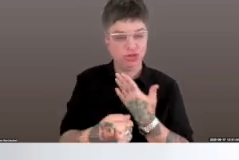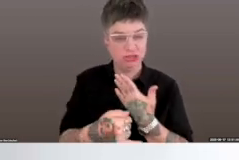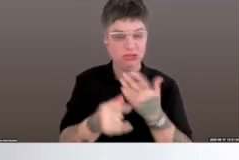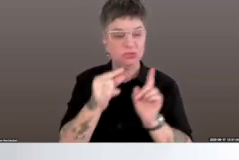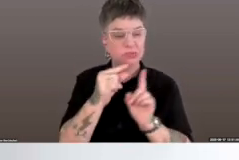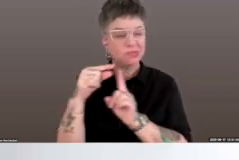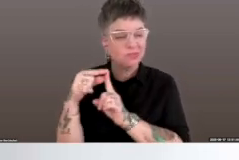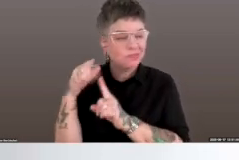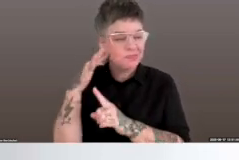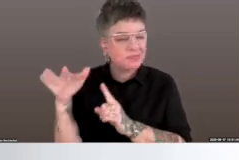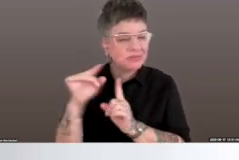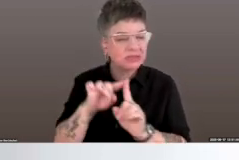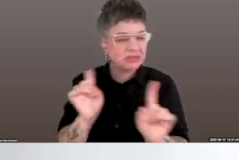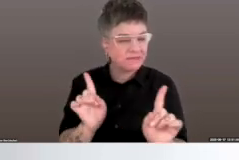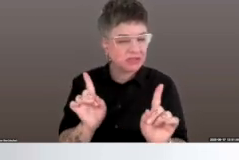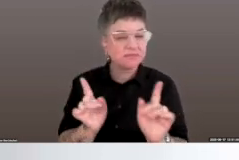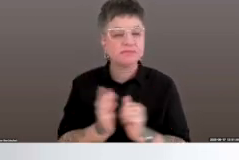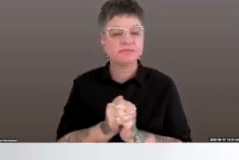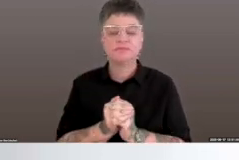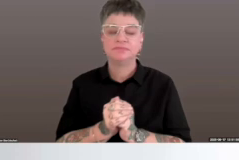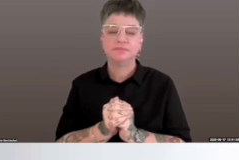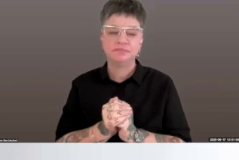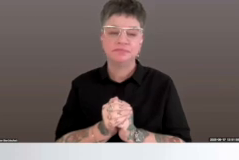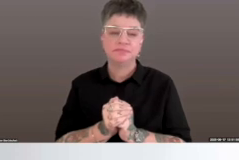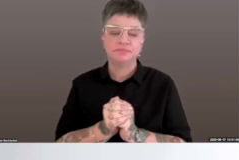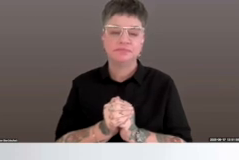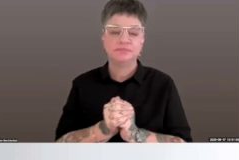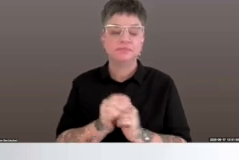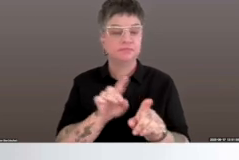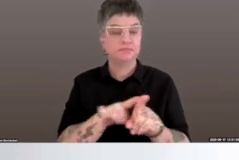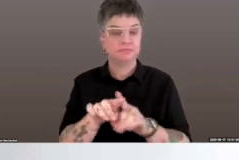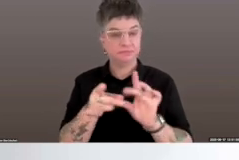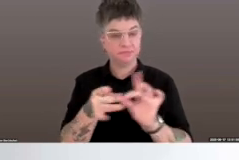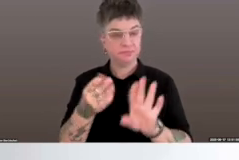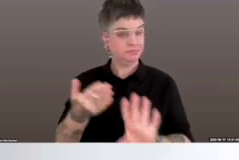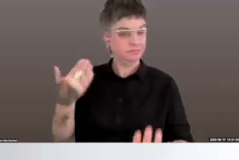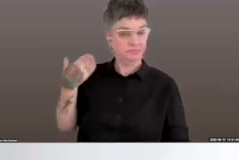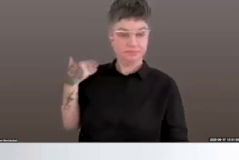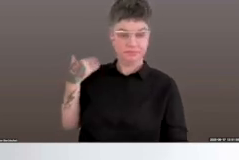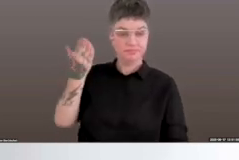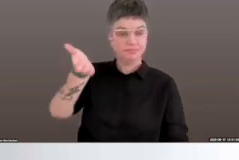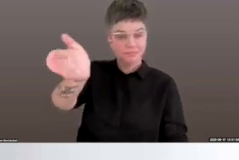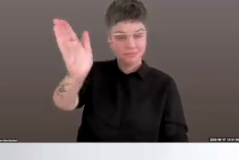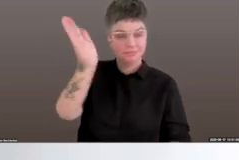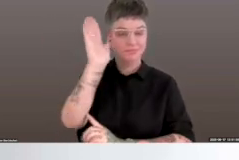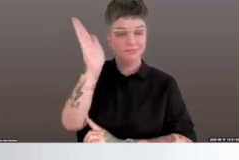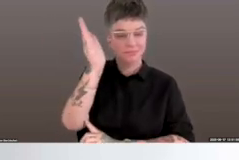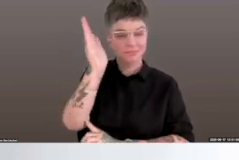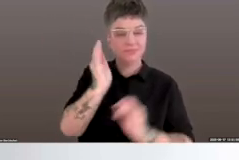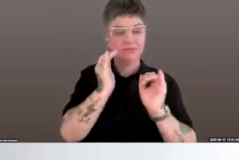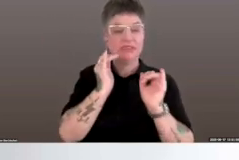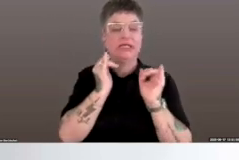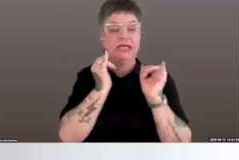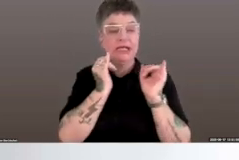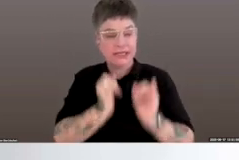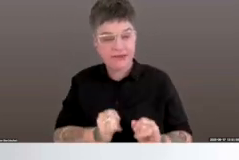little different to some of you. As I mentioned earlier in the presentation, we also refer to the individual incentive